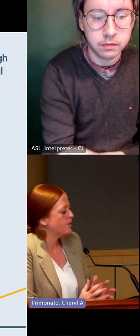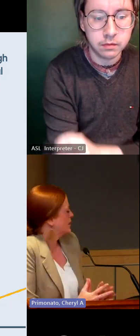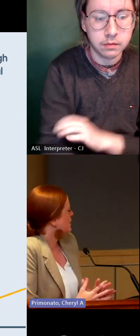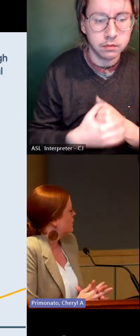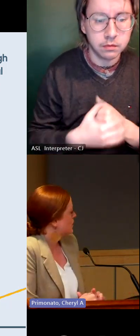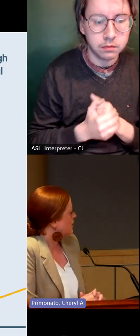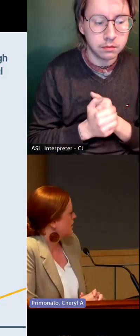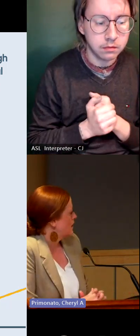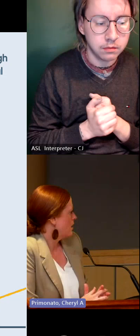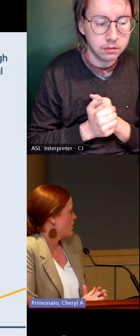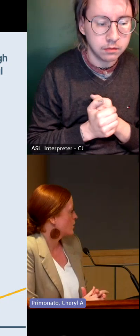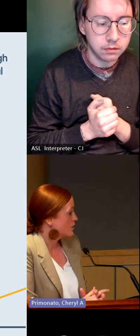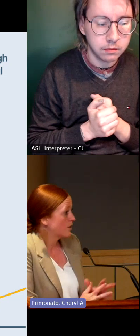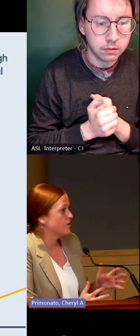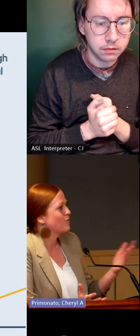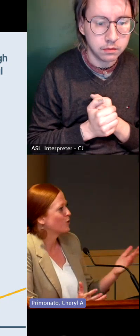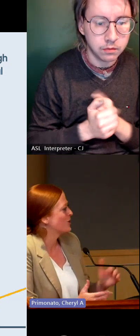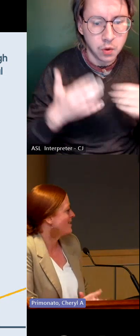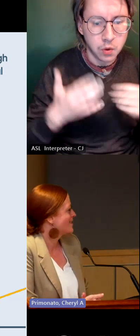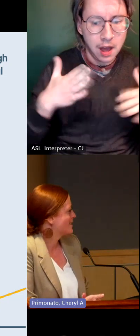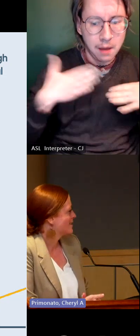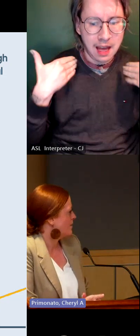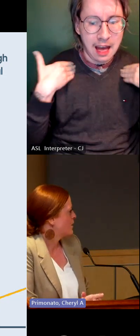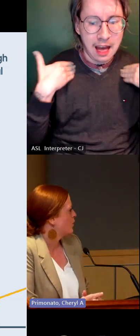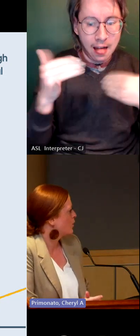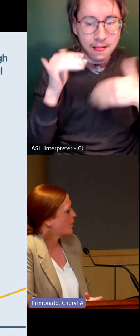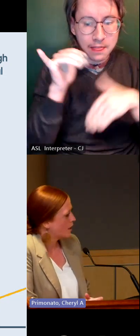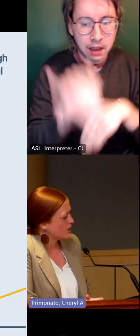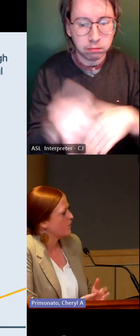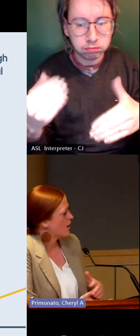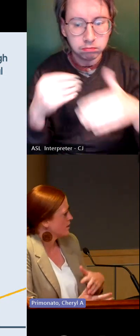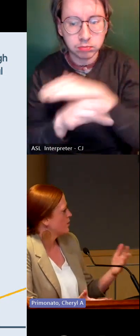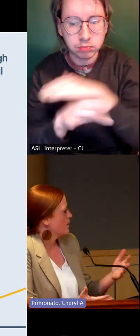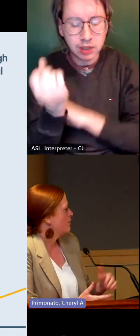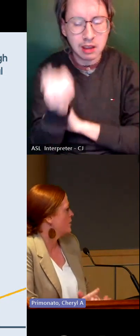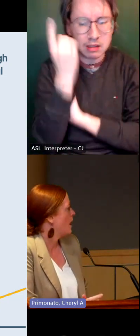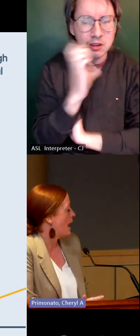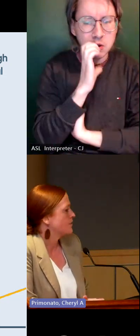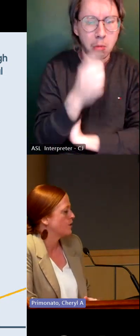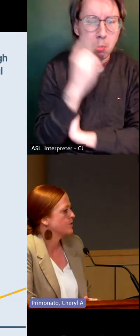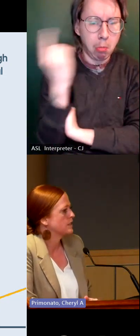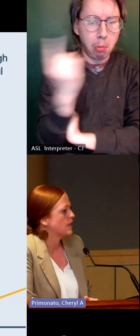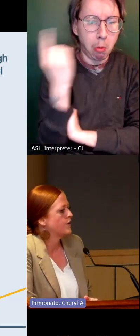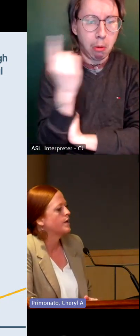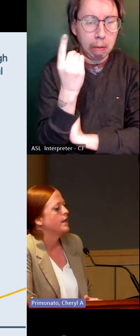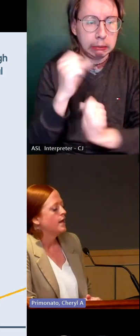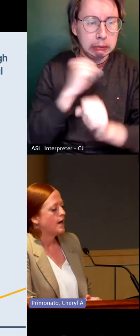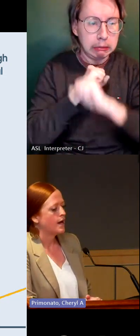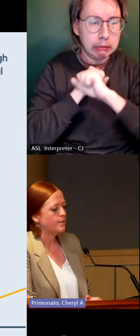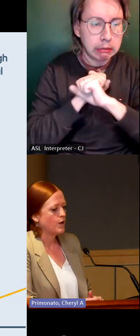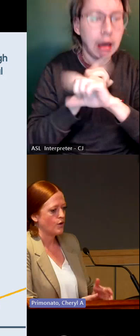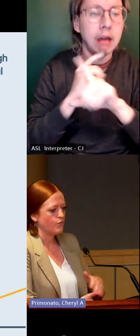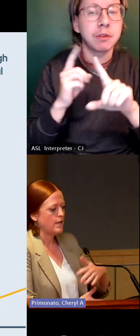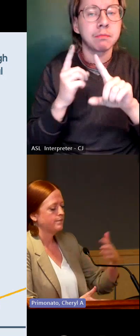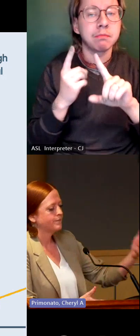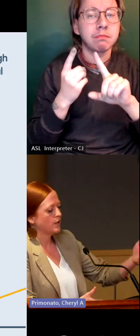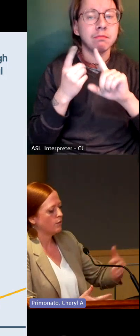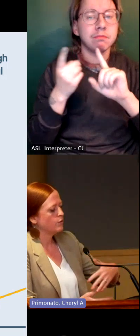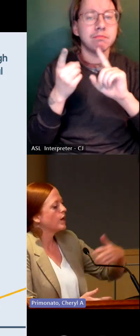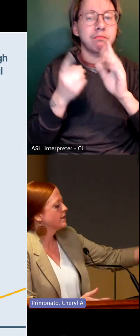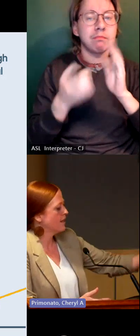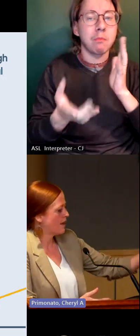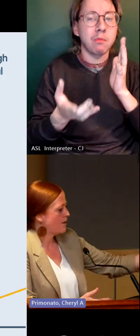have their participation and hear those concerns. Unfortunately, this is a safety critical project for us, so we do have to close the tunnel.